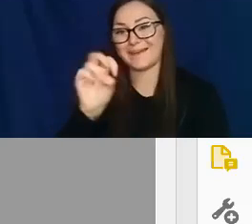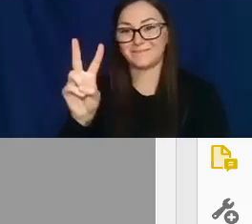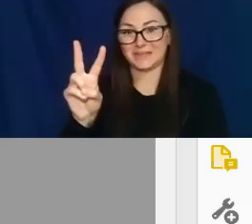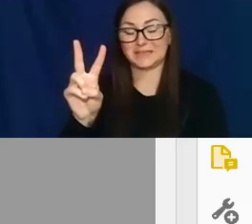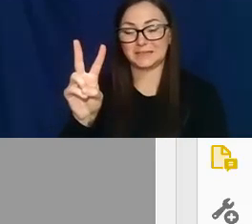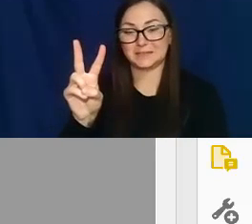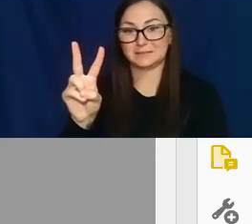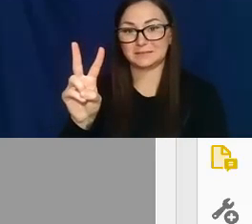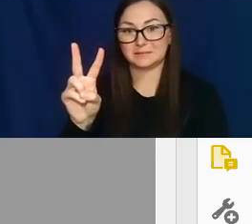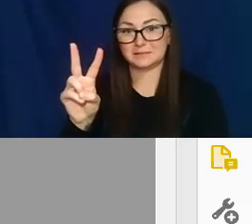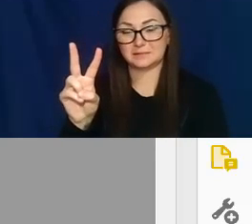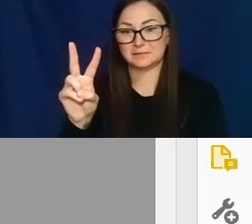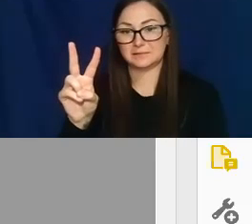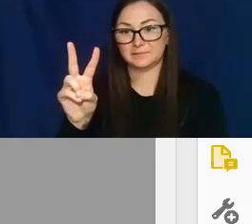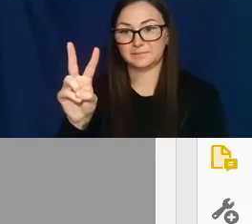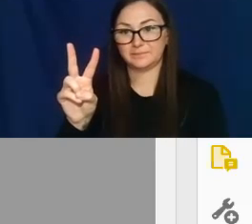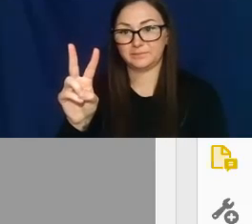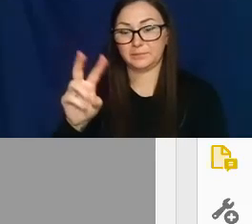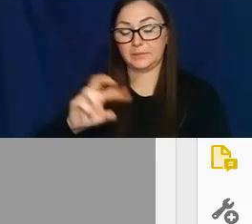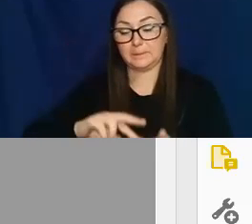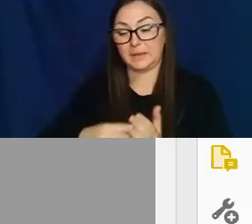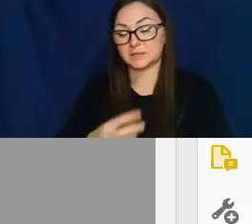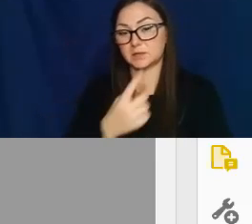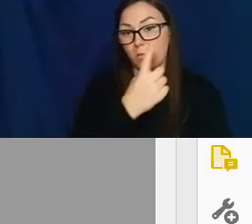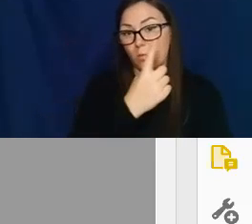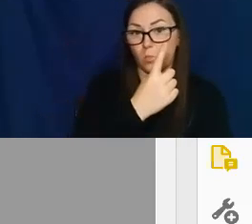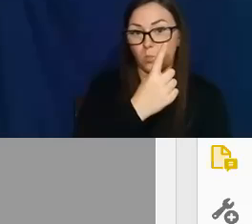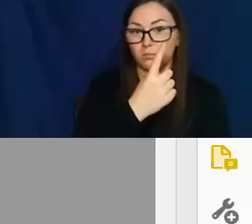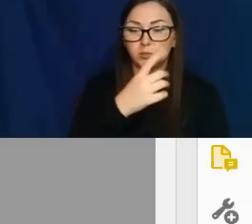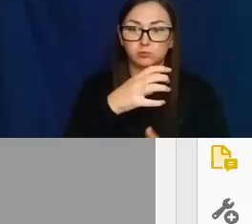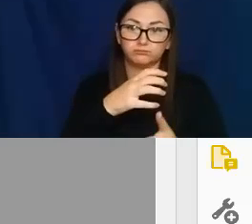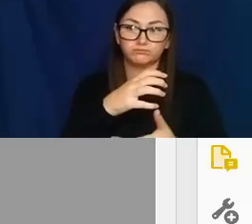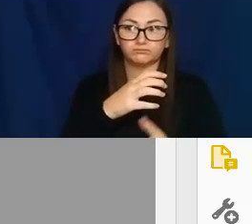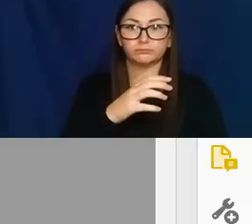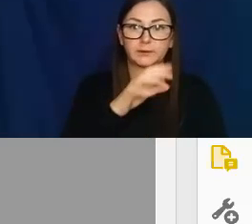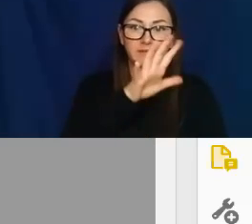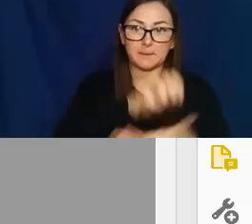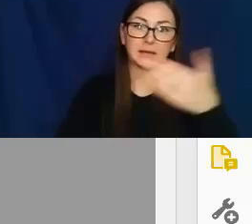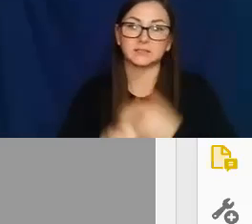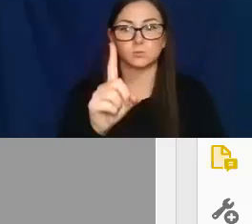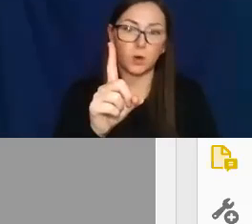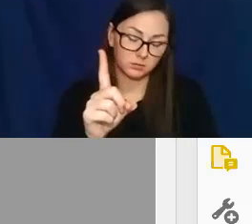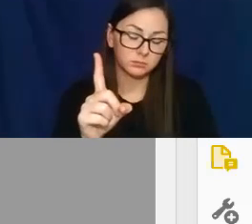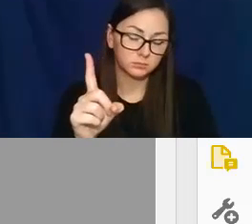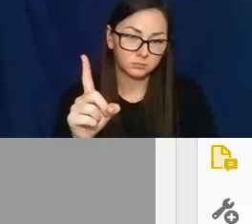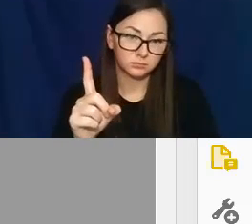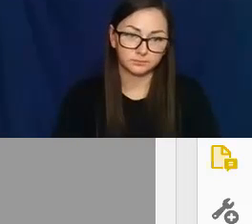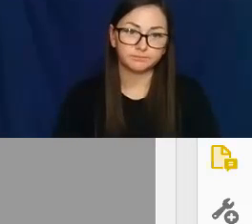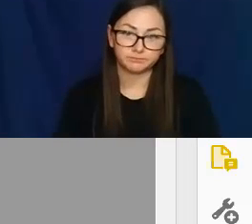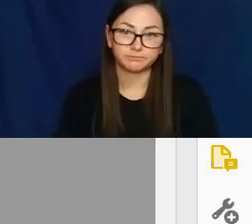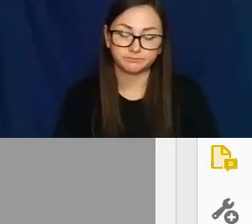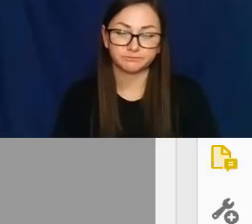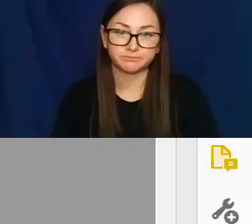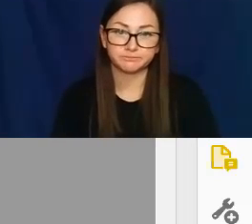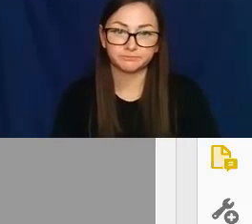numbering means it got the I in front of 5, so you subtract 1, okay, so that is group 4, okay?